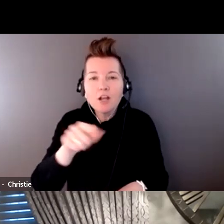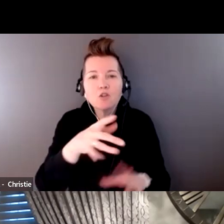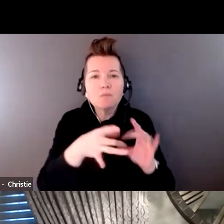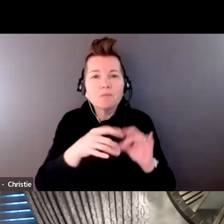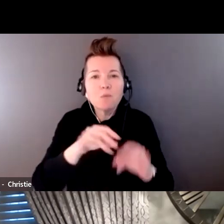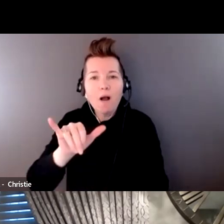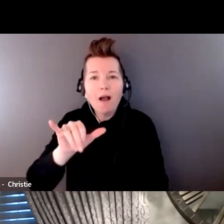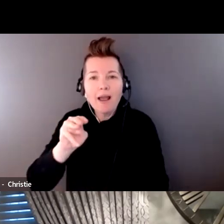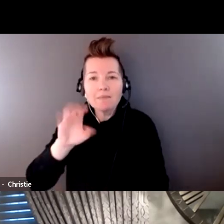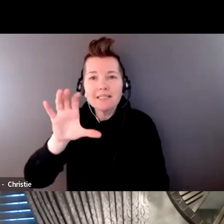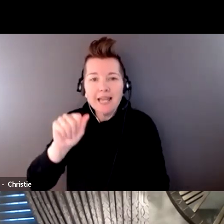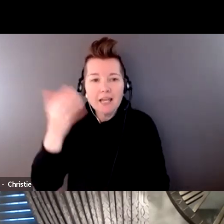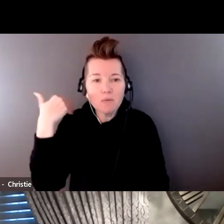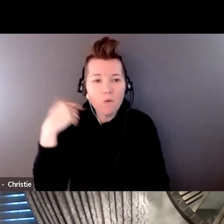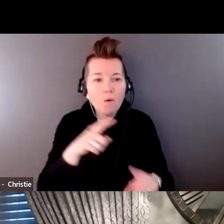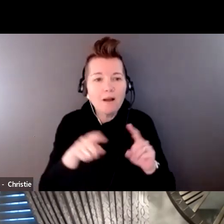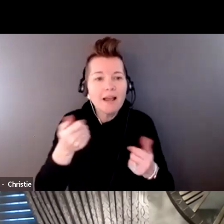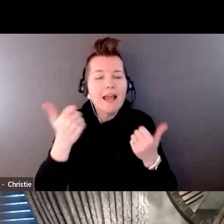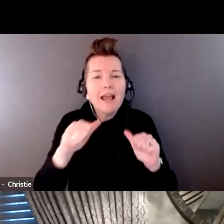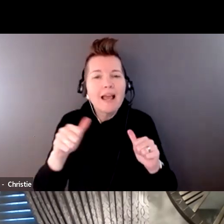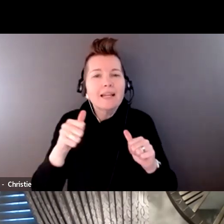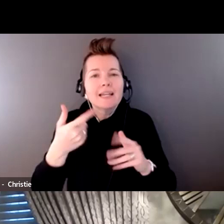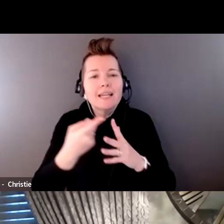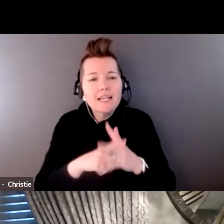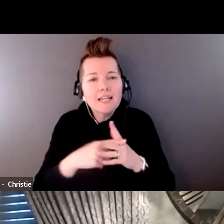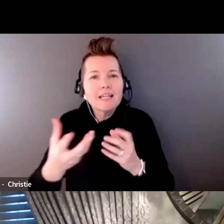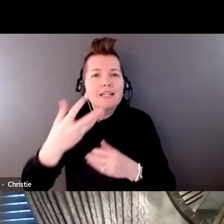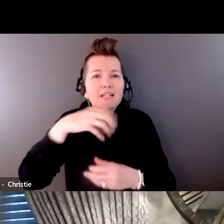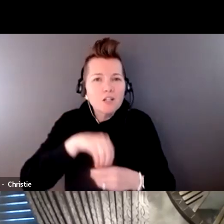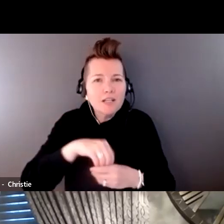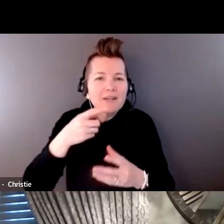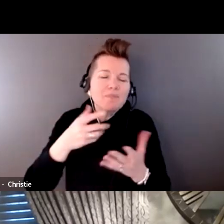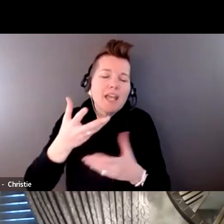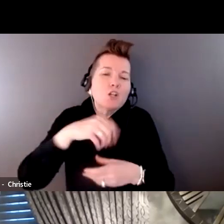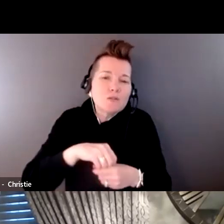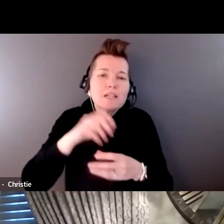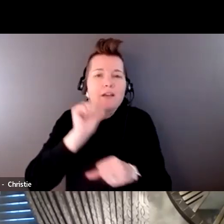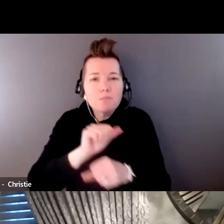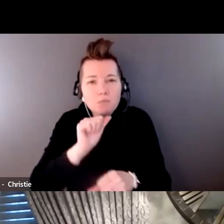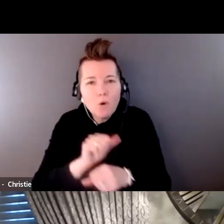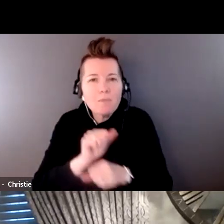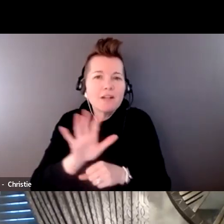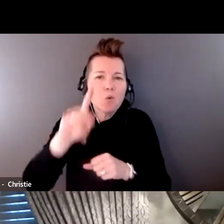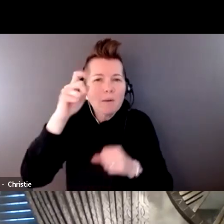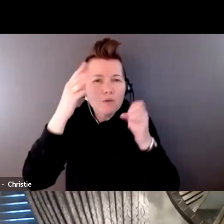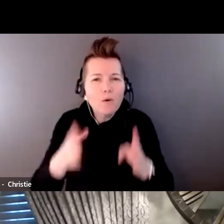or initiatives with inclusive employment or agencies and employers that overlook or miss within your community?